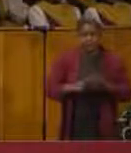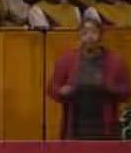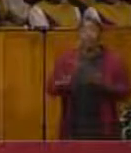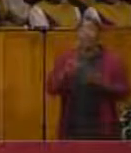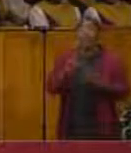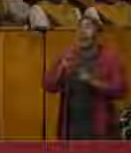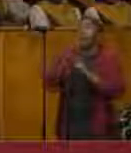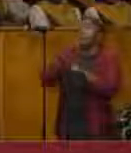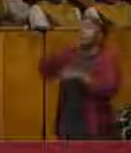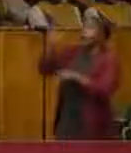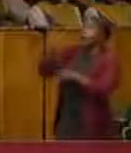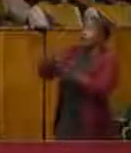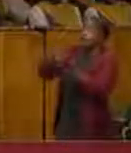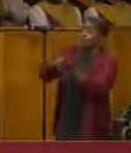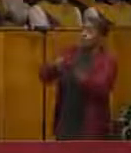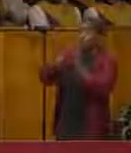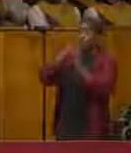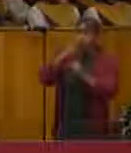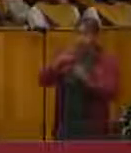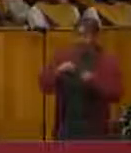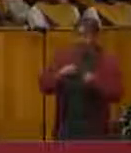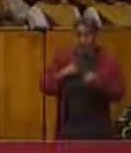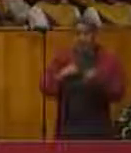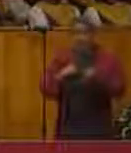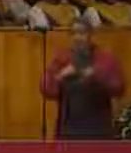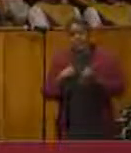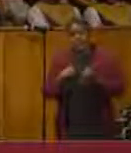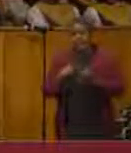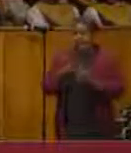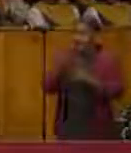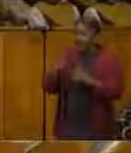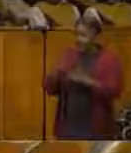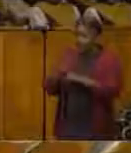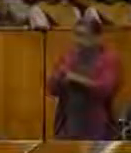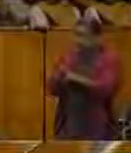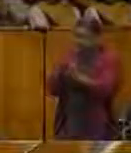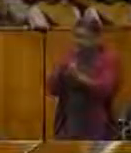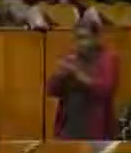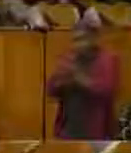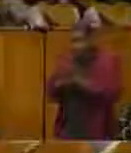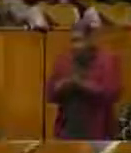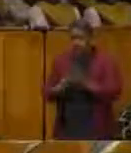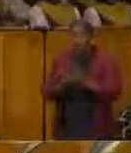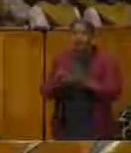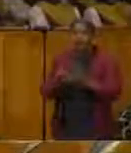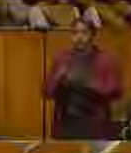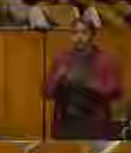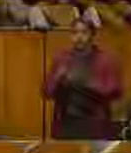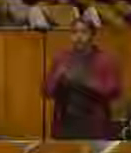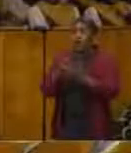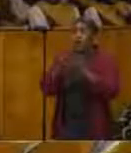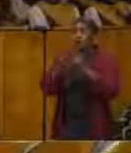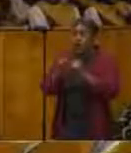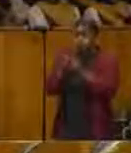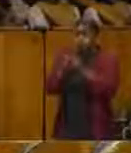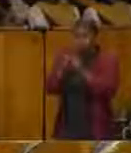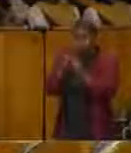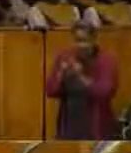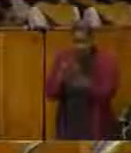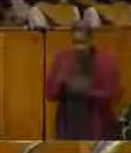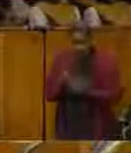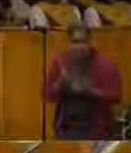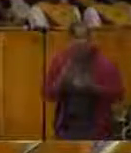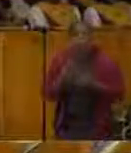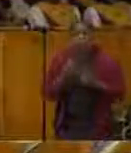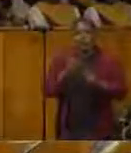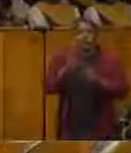Giving to God requires that I lock some stuff down, that I get some stuff under control. Because you